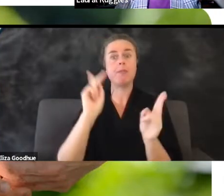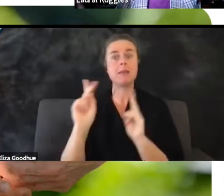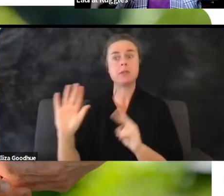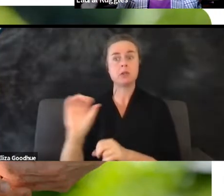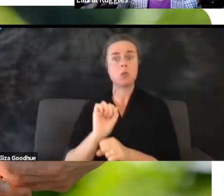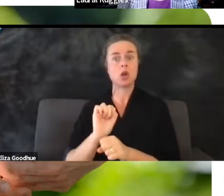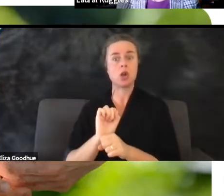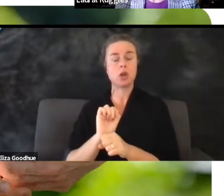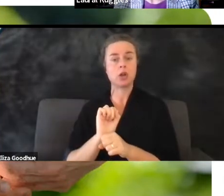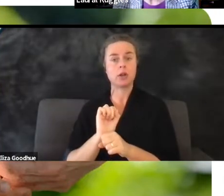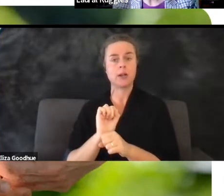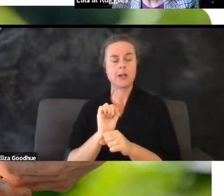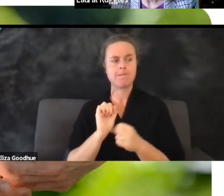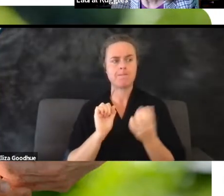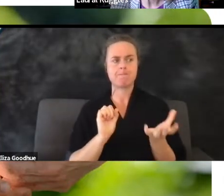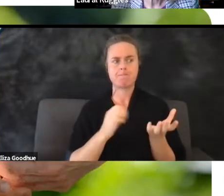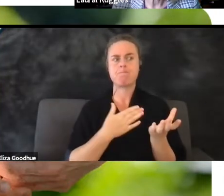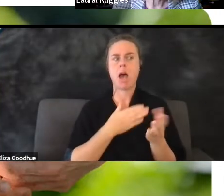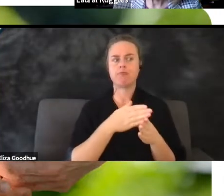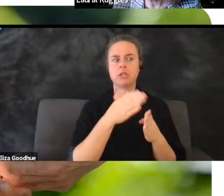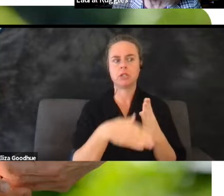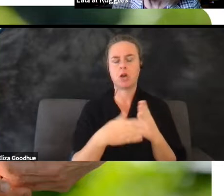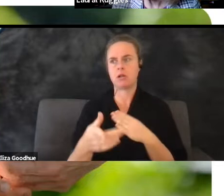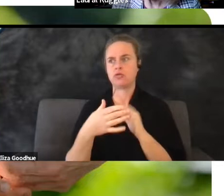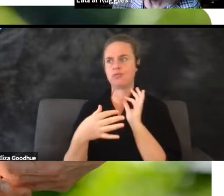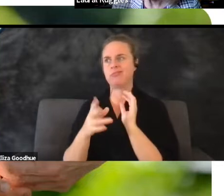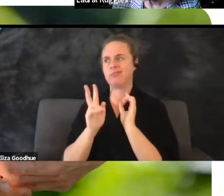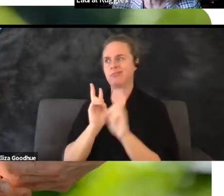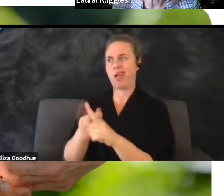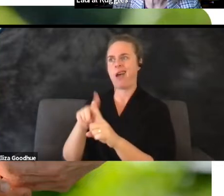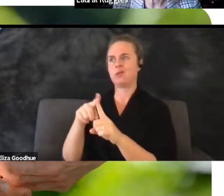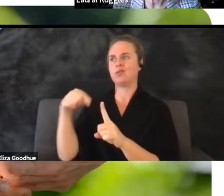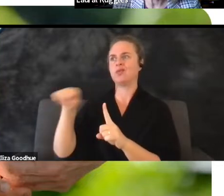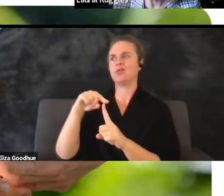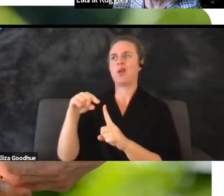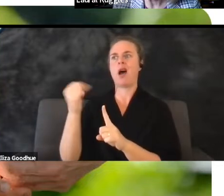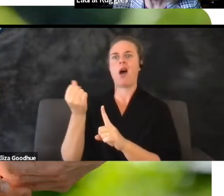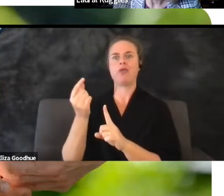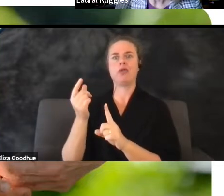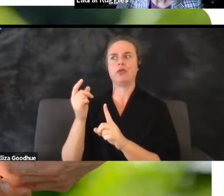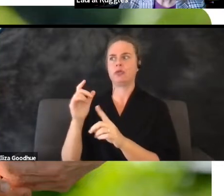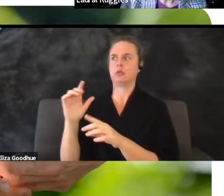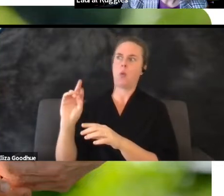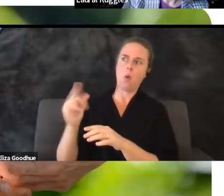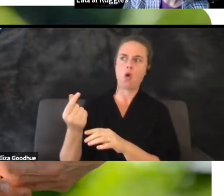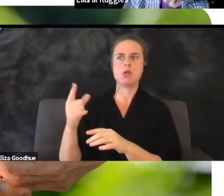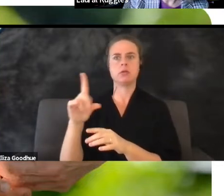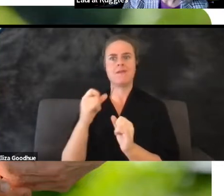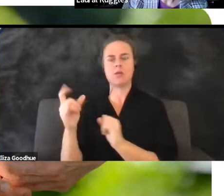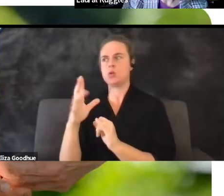doing, how is it related to what else we want to happen towards our goal of having healthier communities.